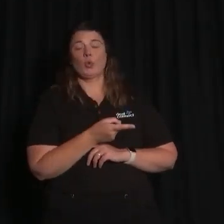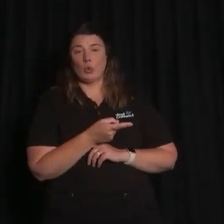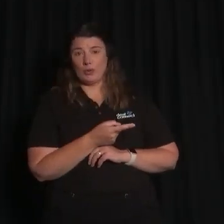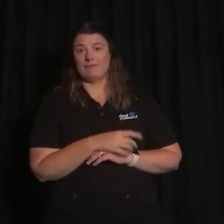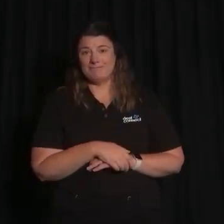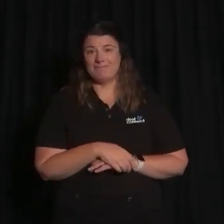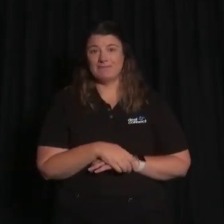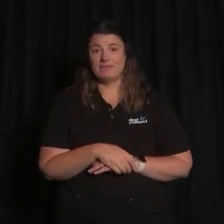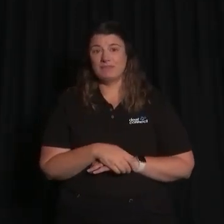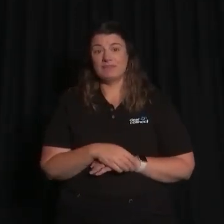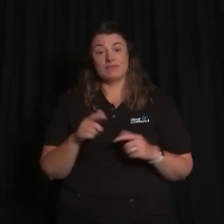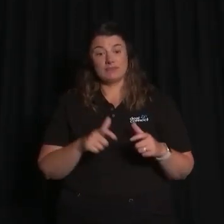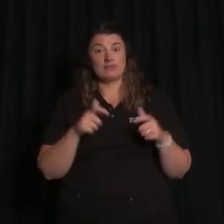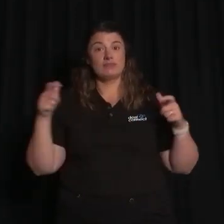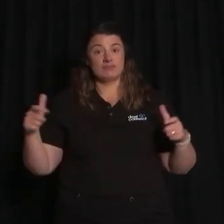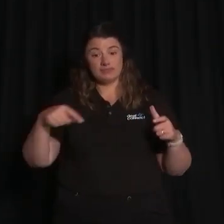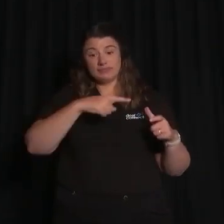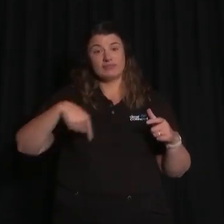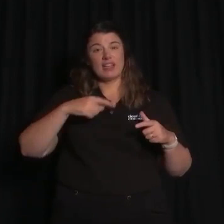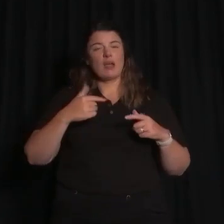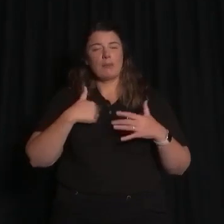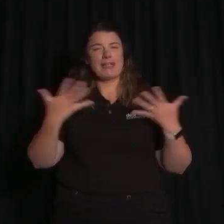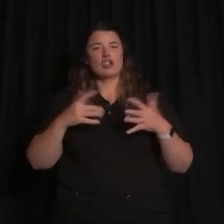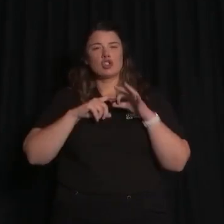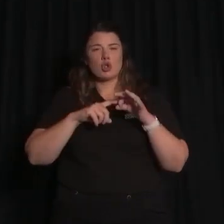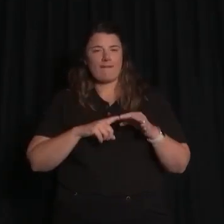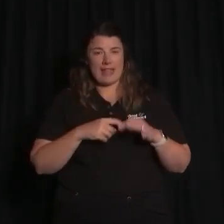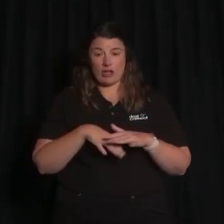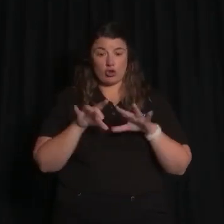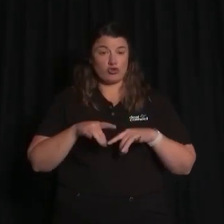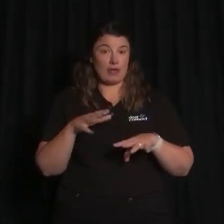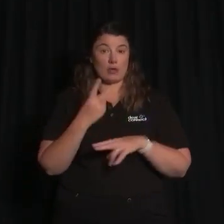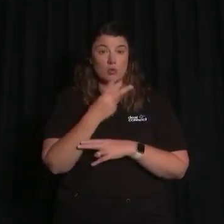data from a large LGBTIQ health survey that we ran here in Australia in